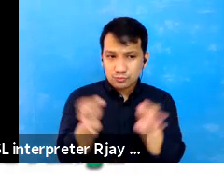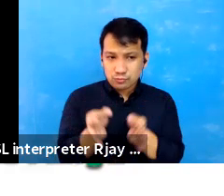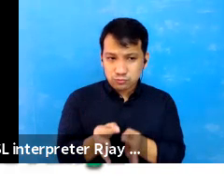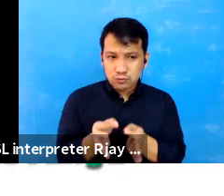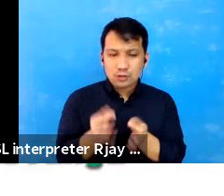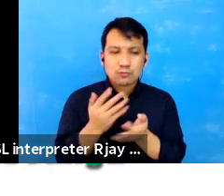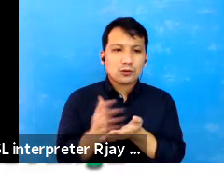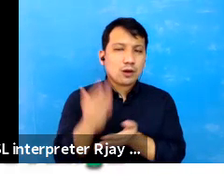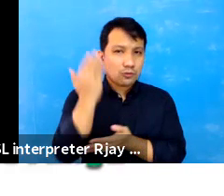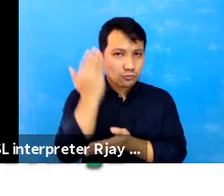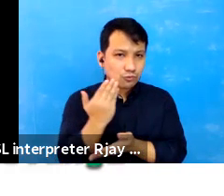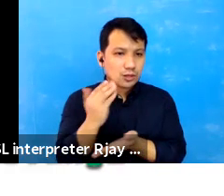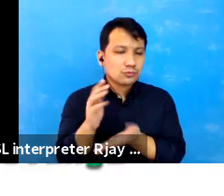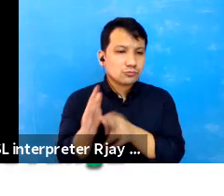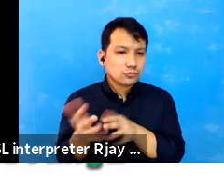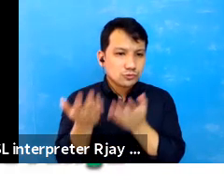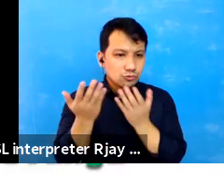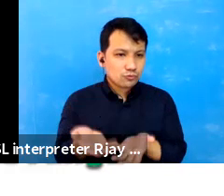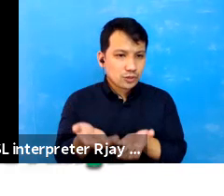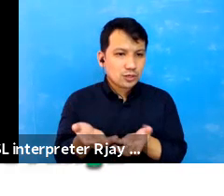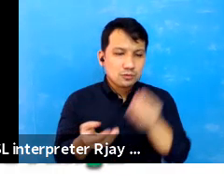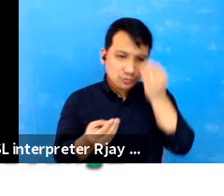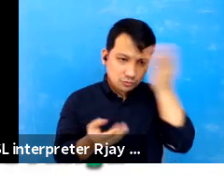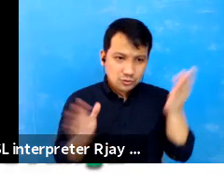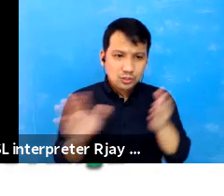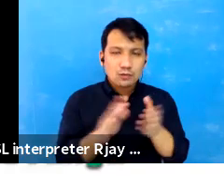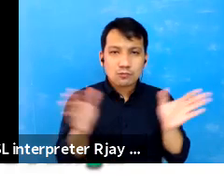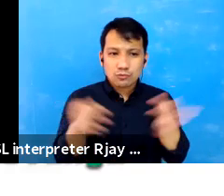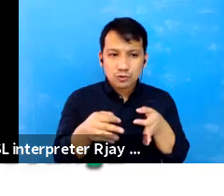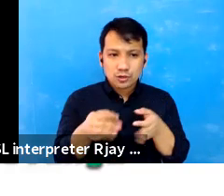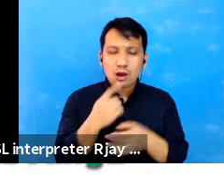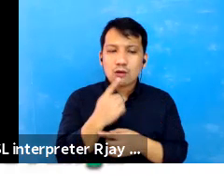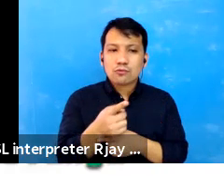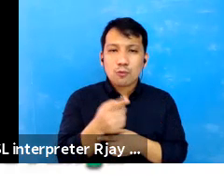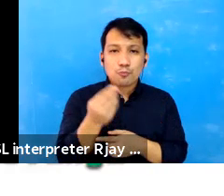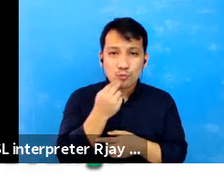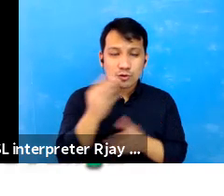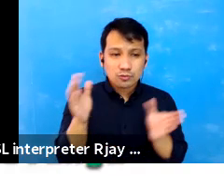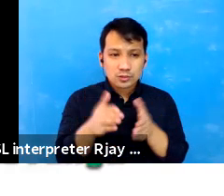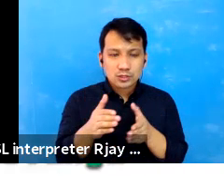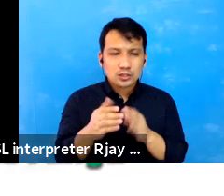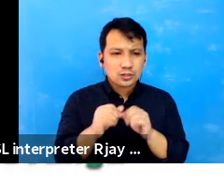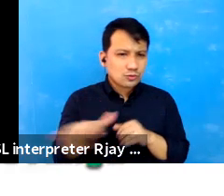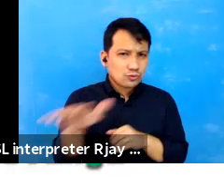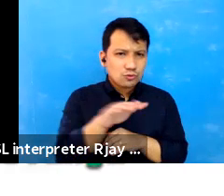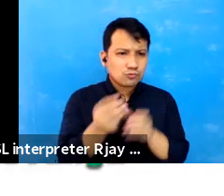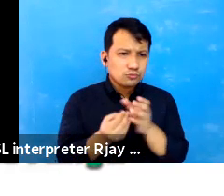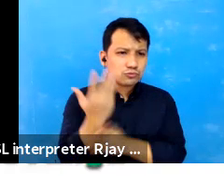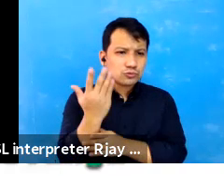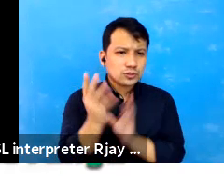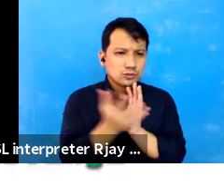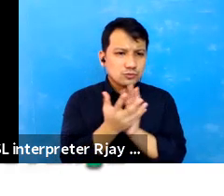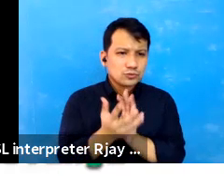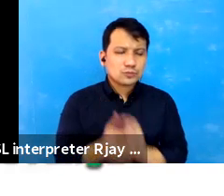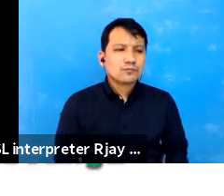and underweight, and we all know that malnutrition commonly affects all growth in the